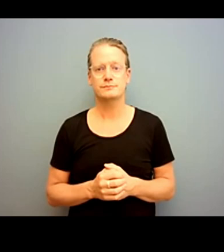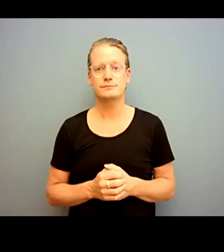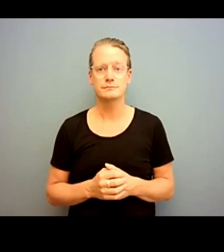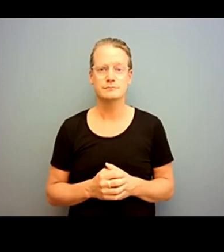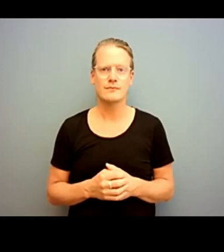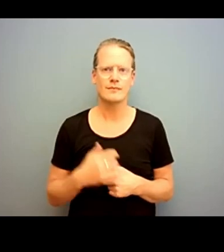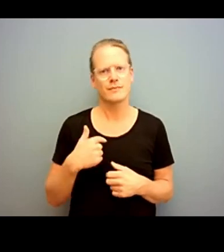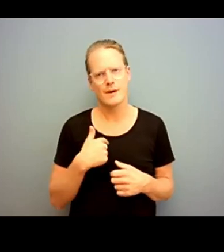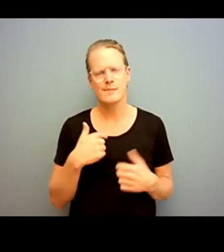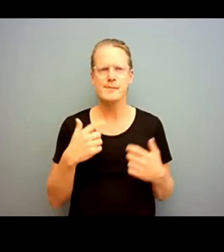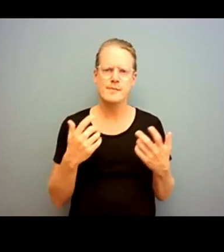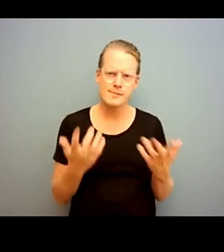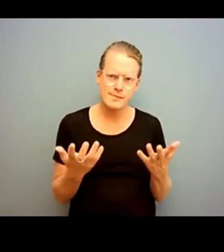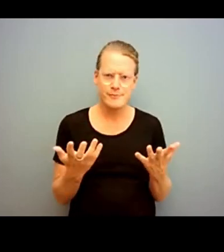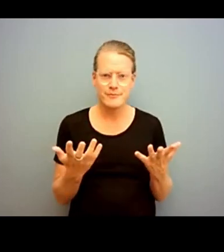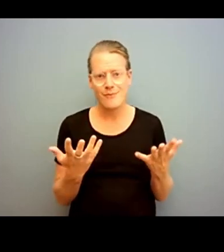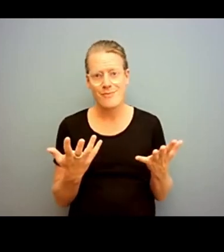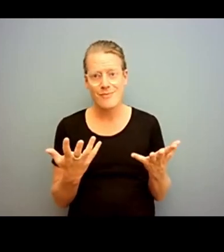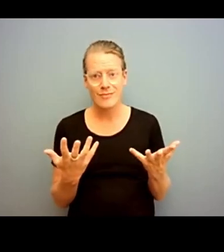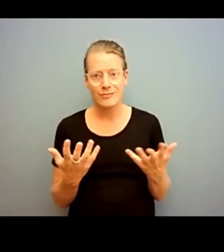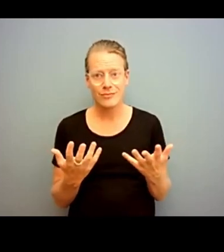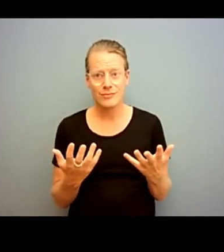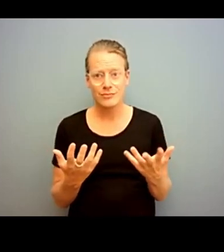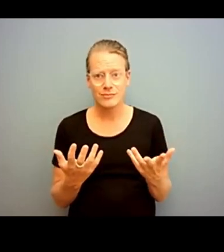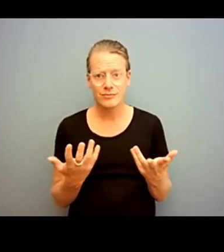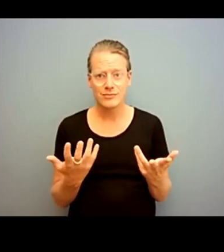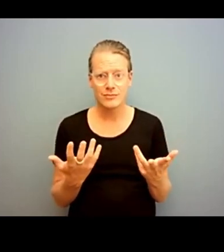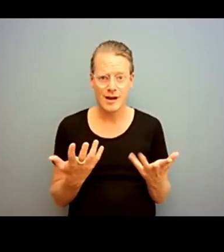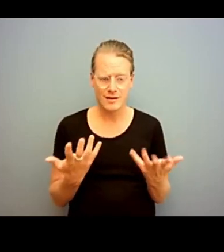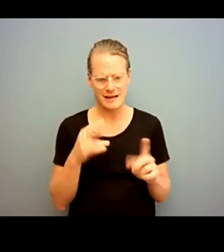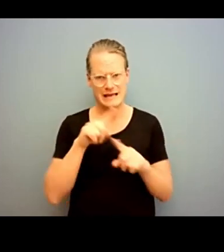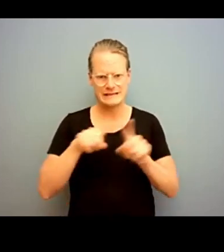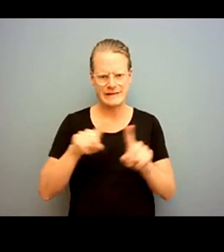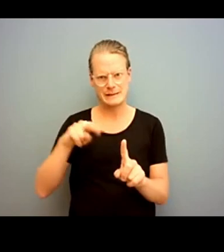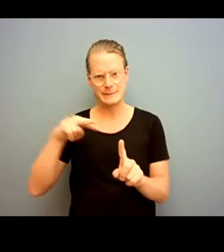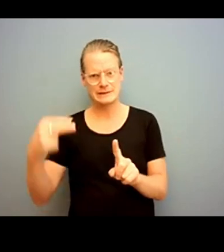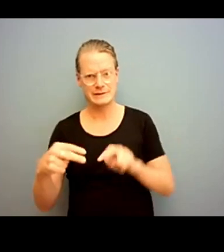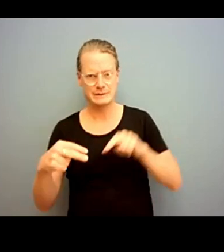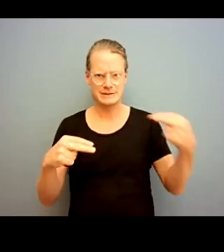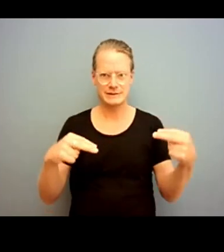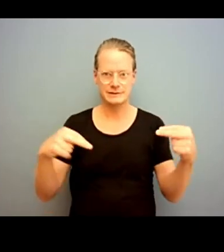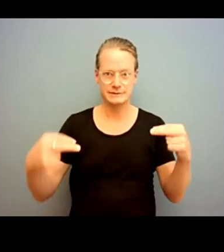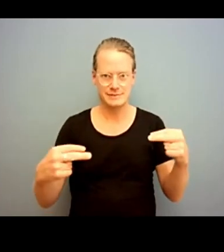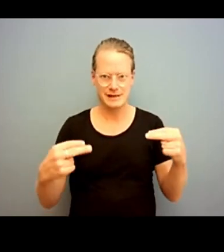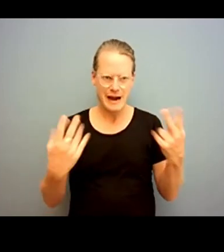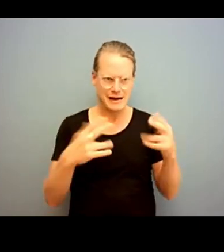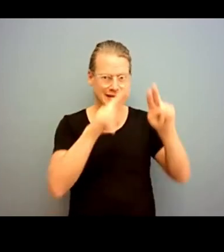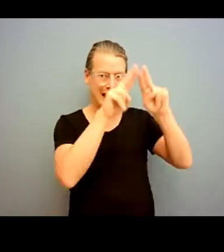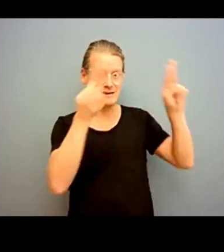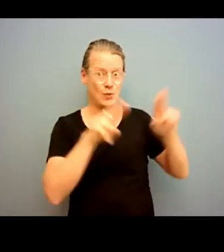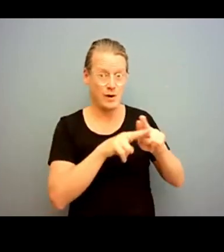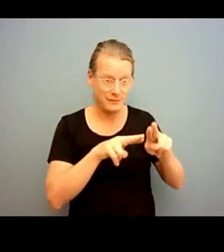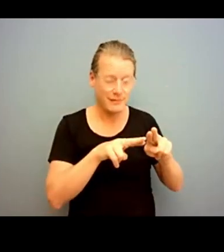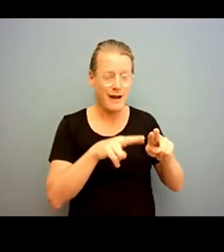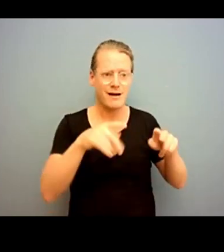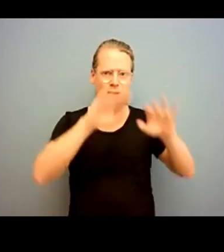is a narrowly legal worldview or it's much broader than that. From the traditional lawyer's